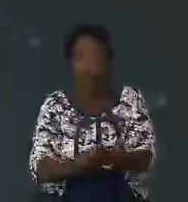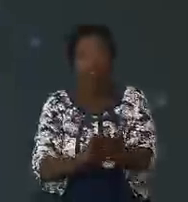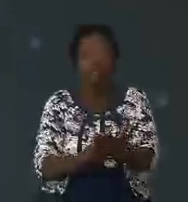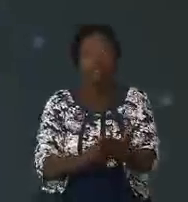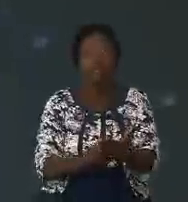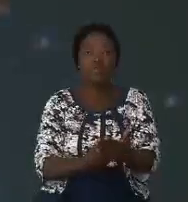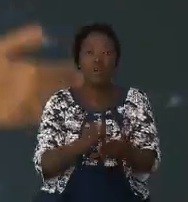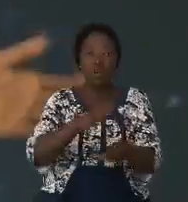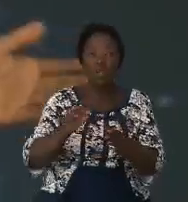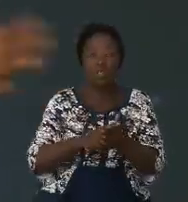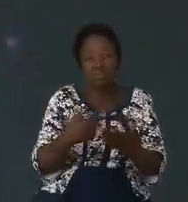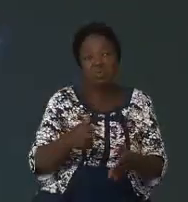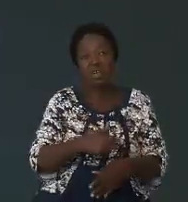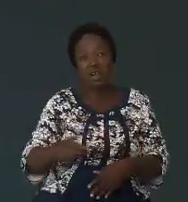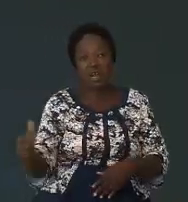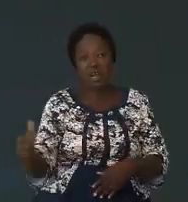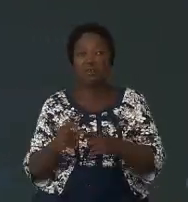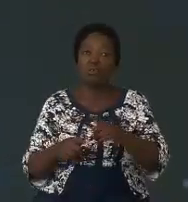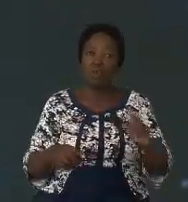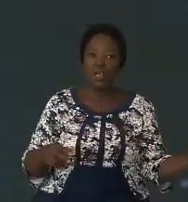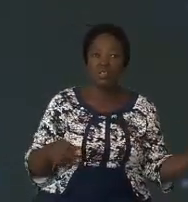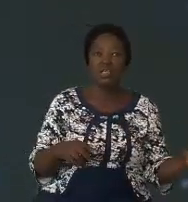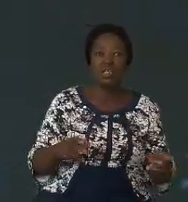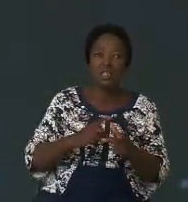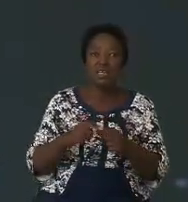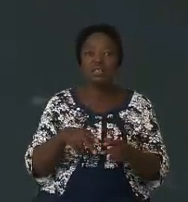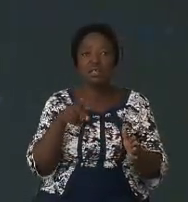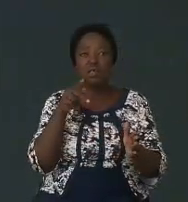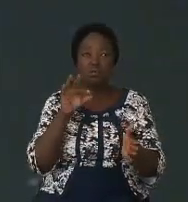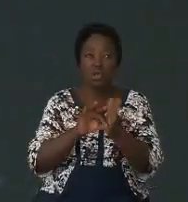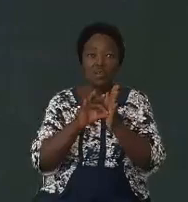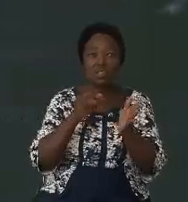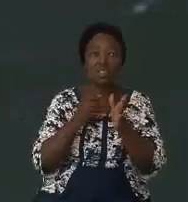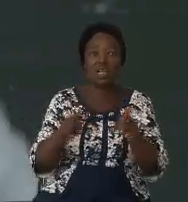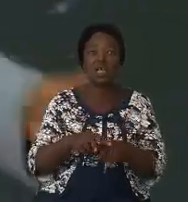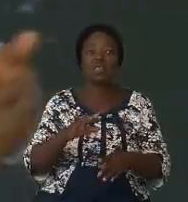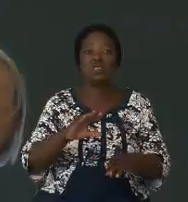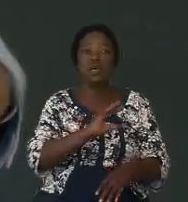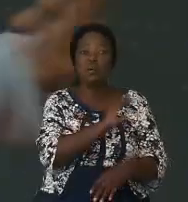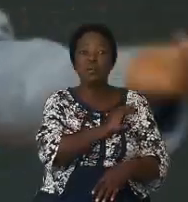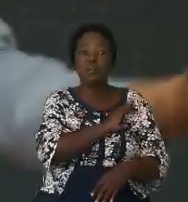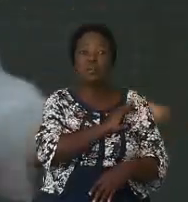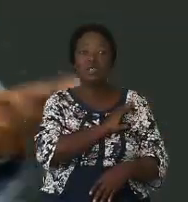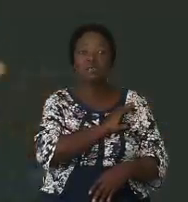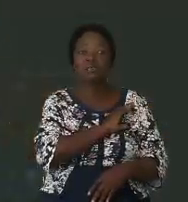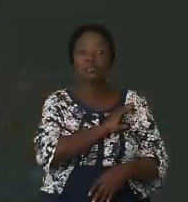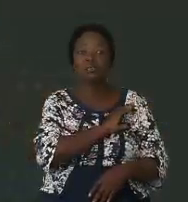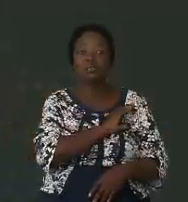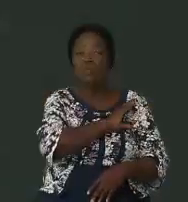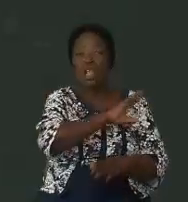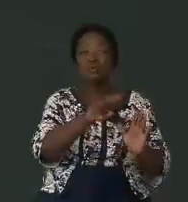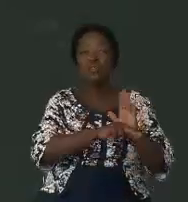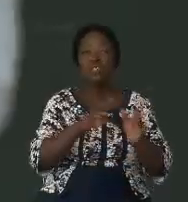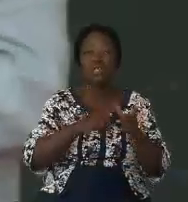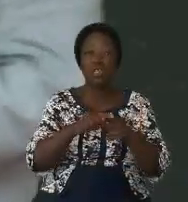and the tree will fall down in this direction, and then he counts this as boldness, he